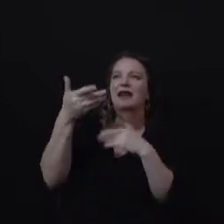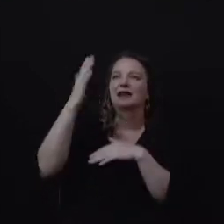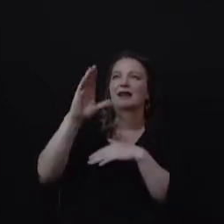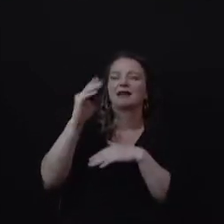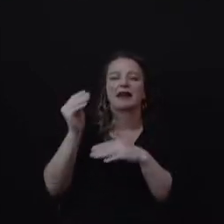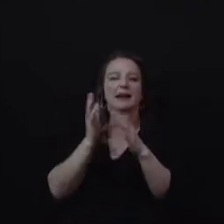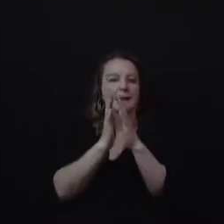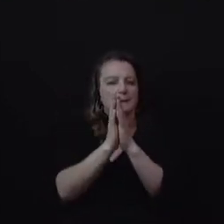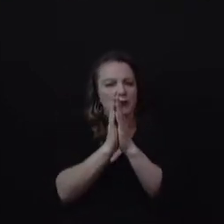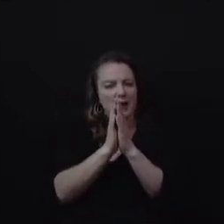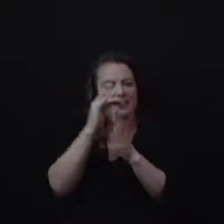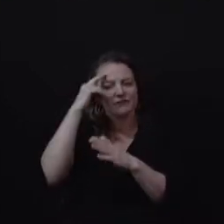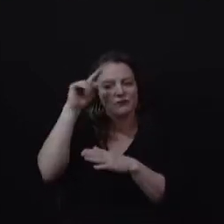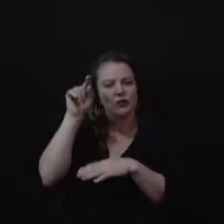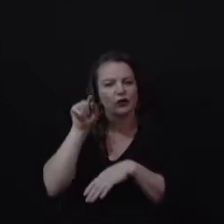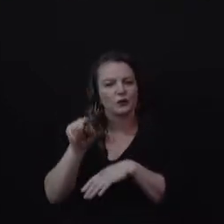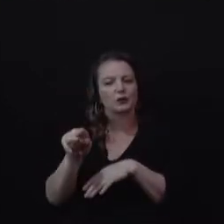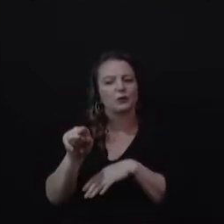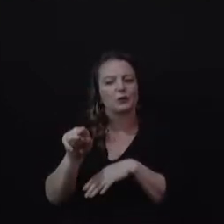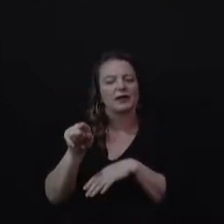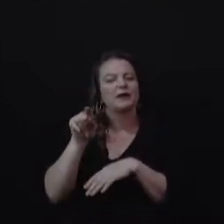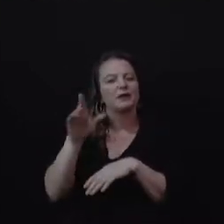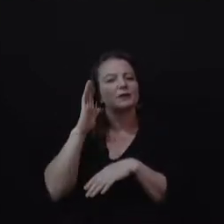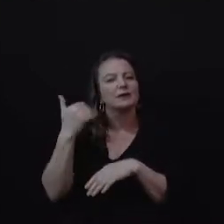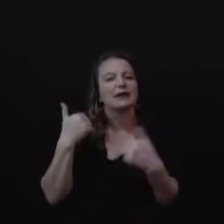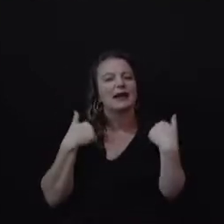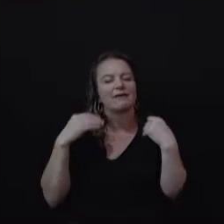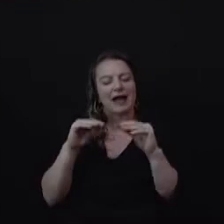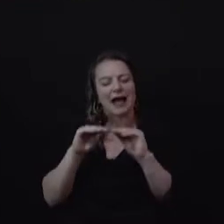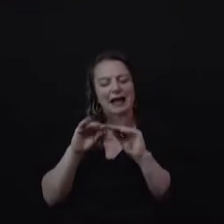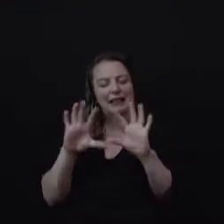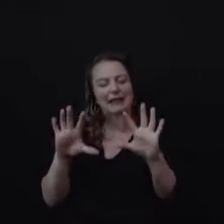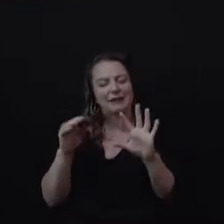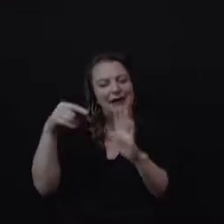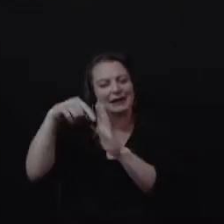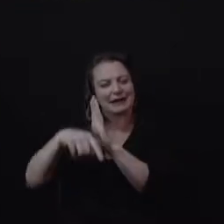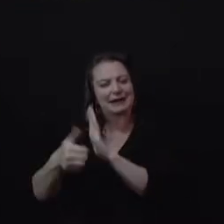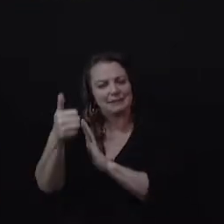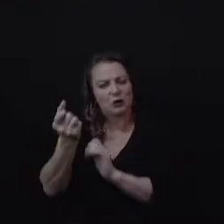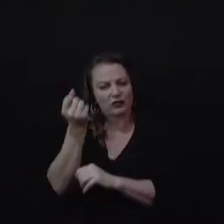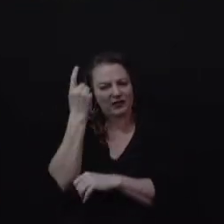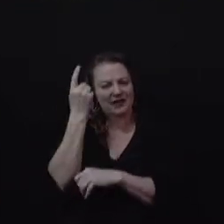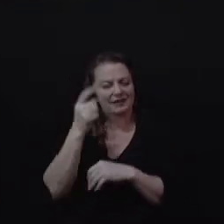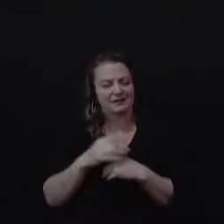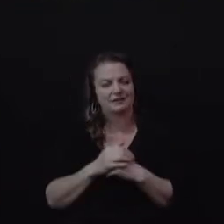for you that you will have a clearer and a deeper understanding.